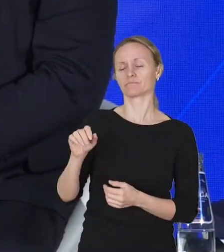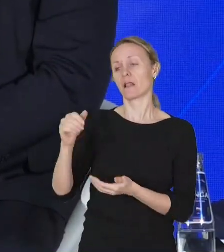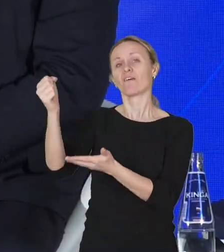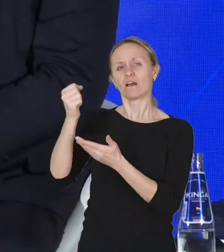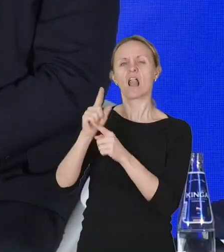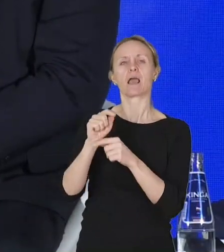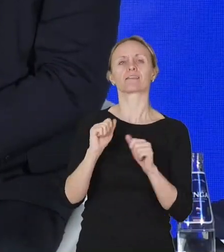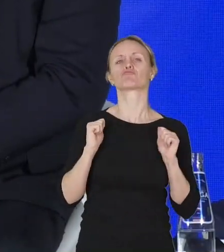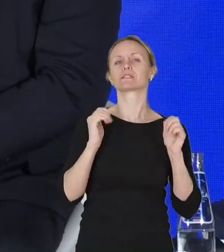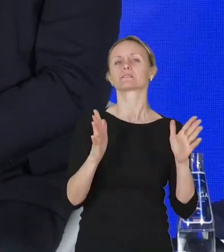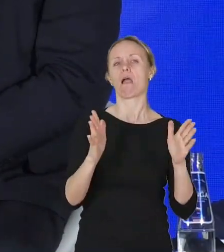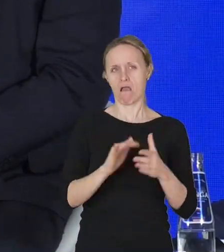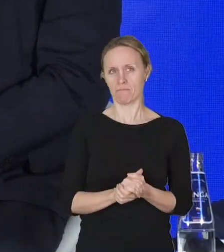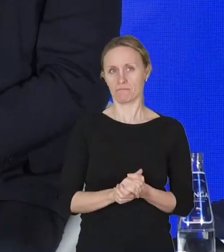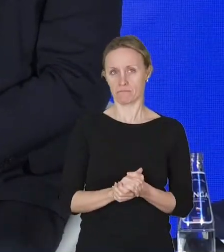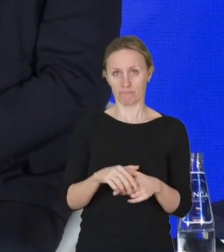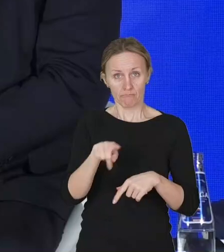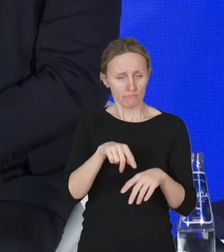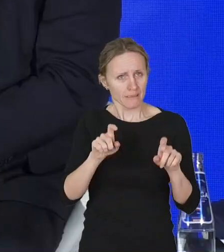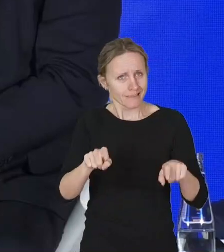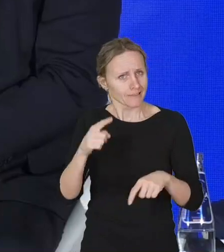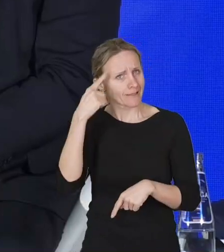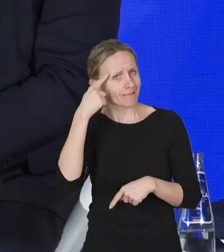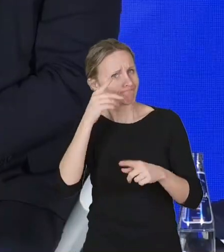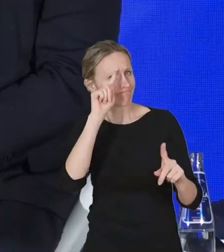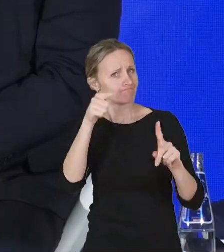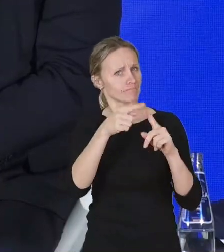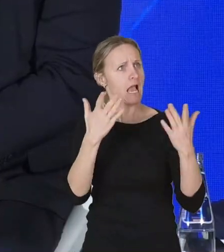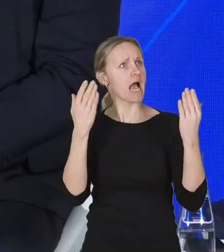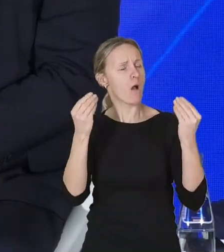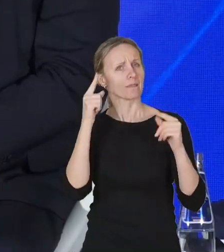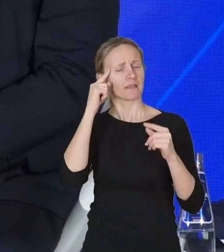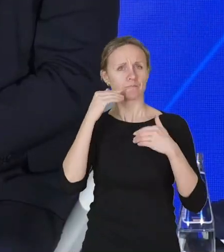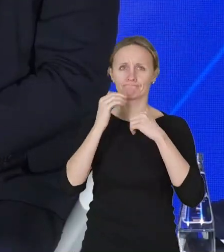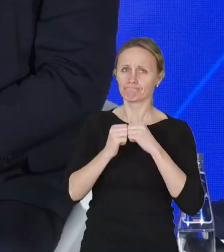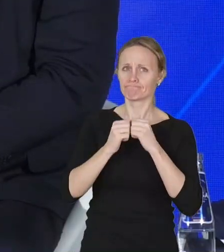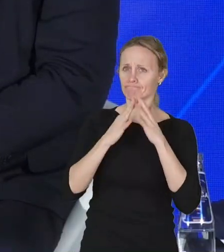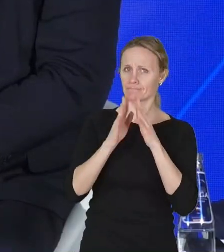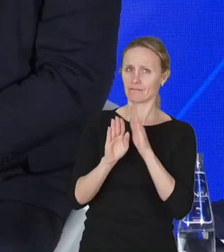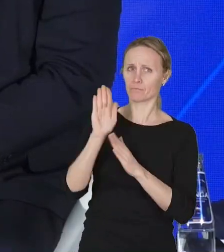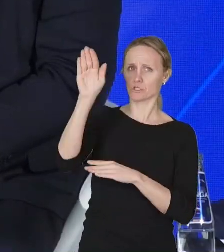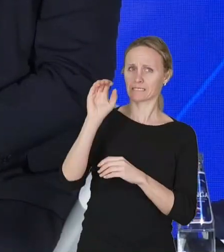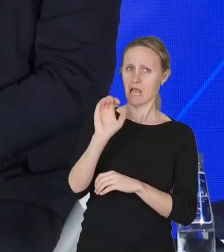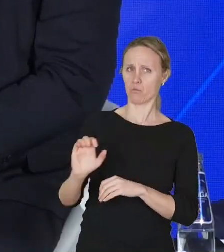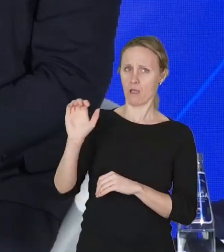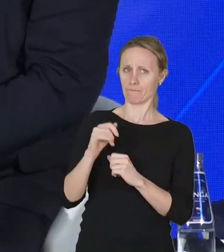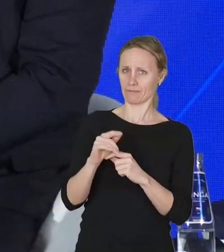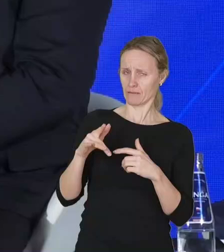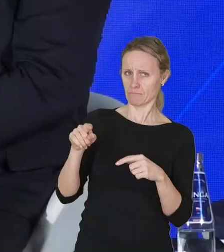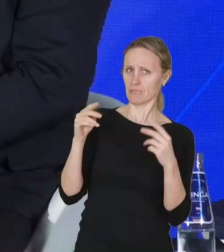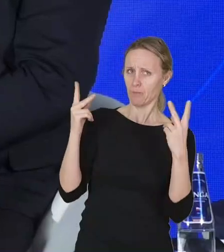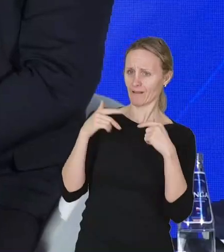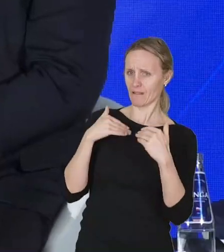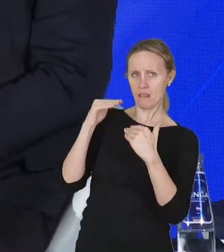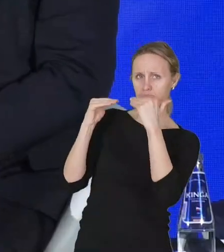to the US, where you have a huge investments from the pension funds. On our continent, every country has different